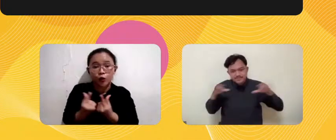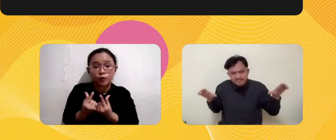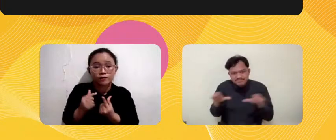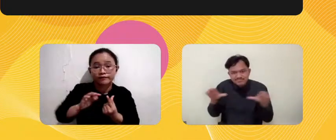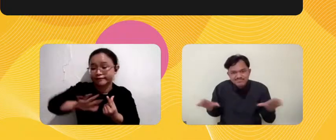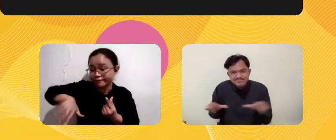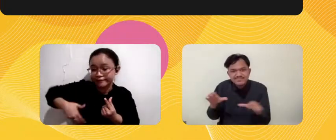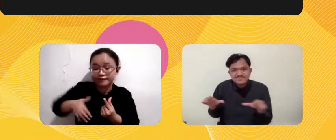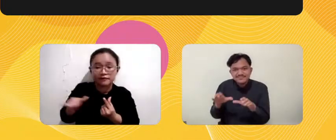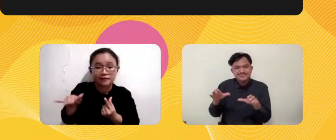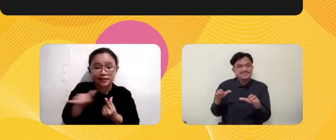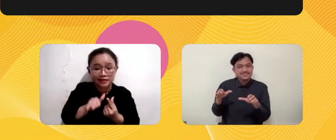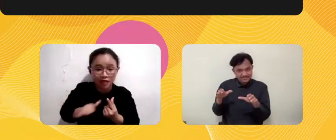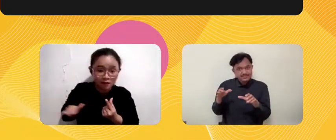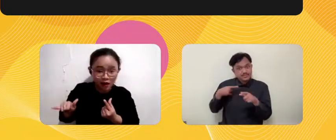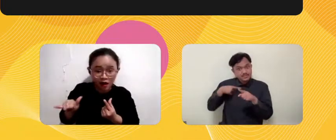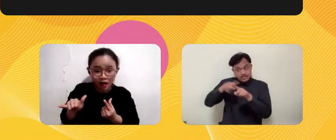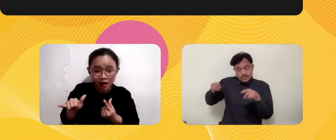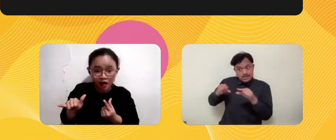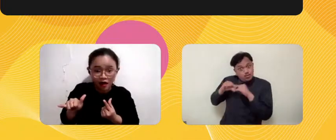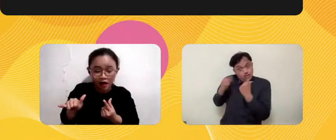add.